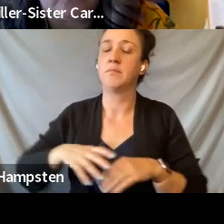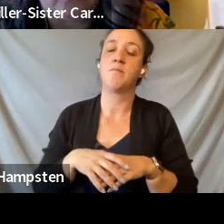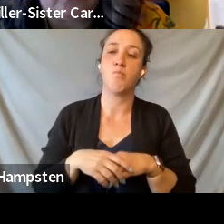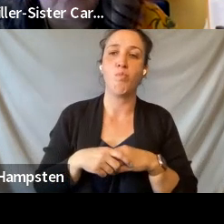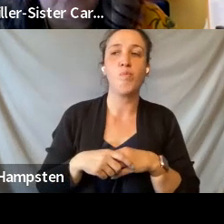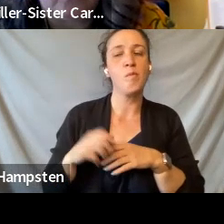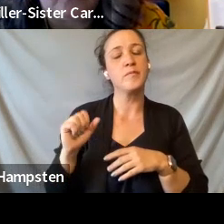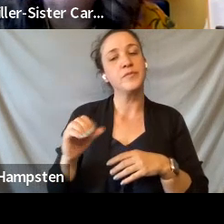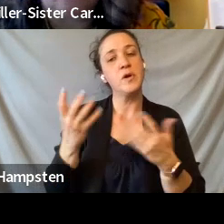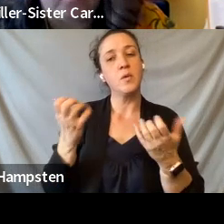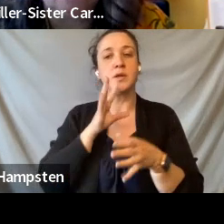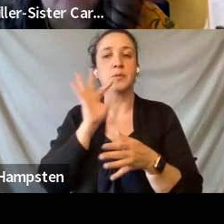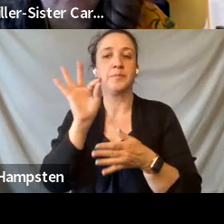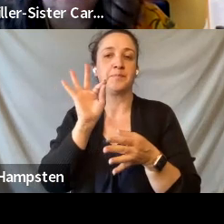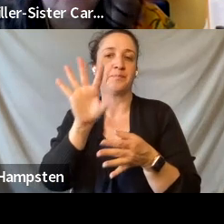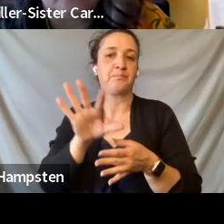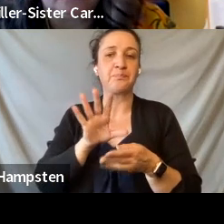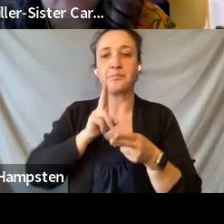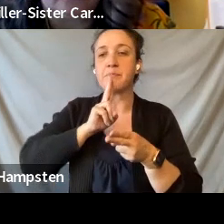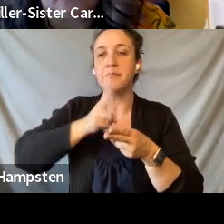So I just wanted to name that.